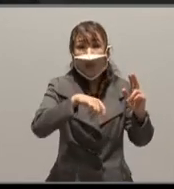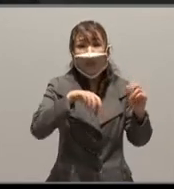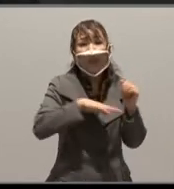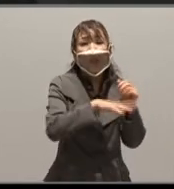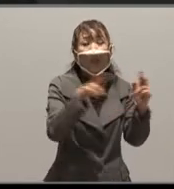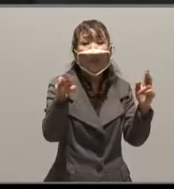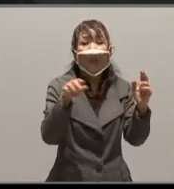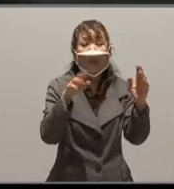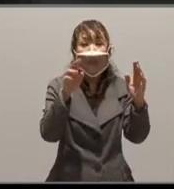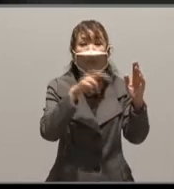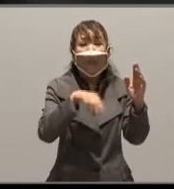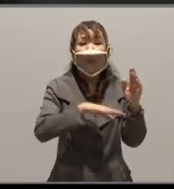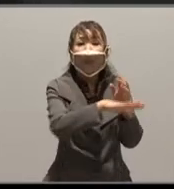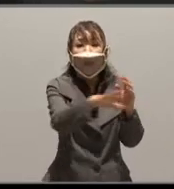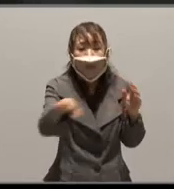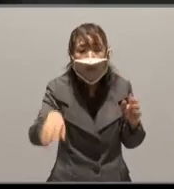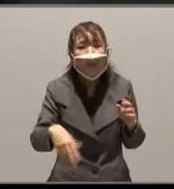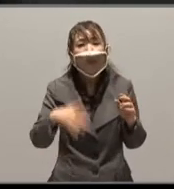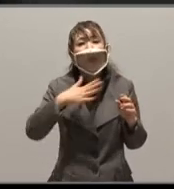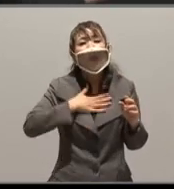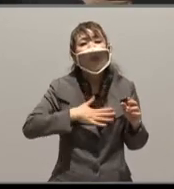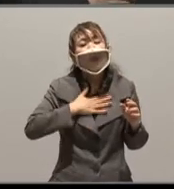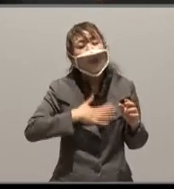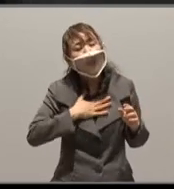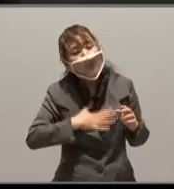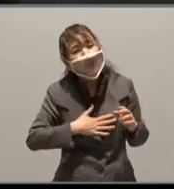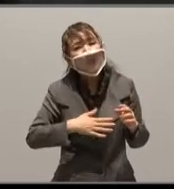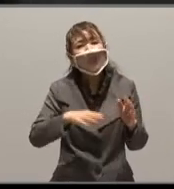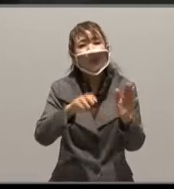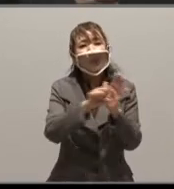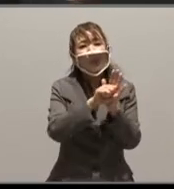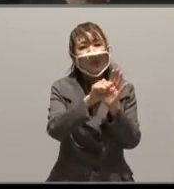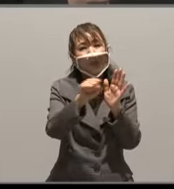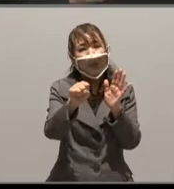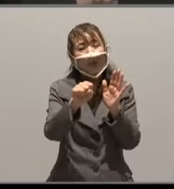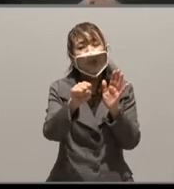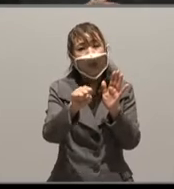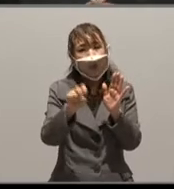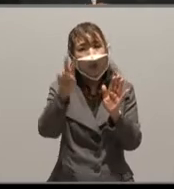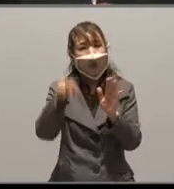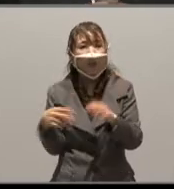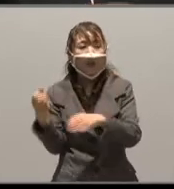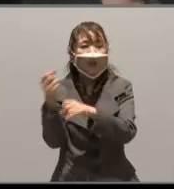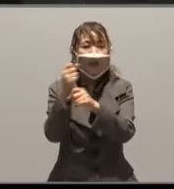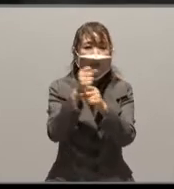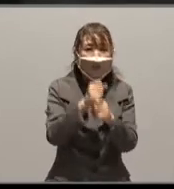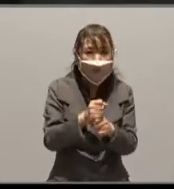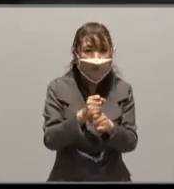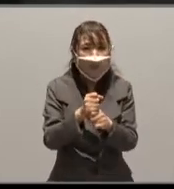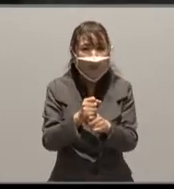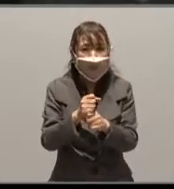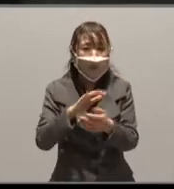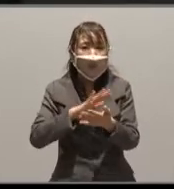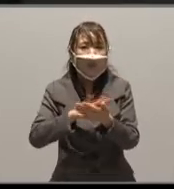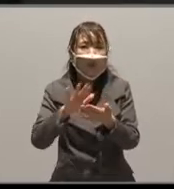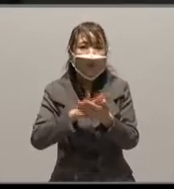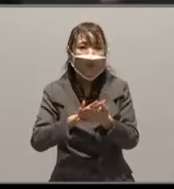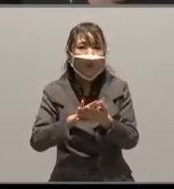so I'd like to look at the relaxing effect of forest bathing